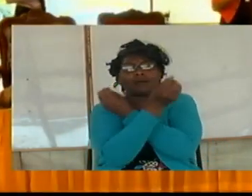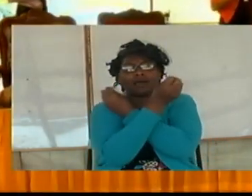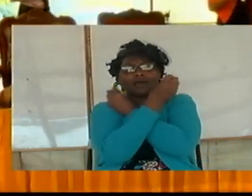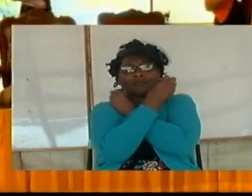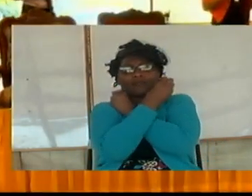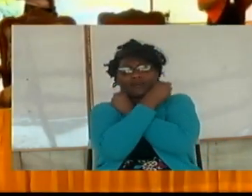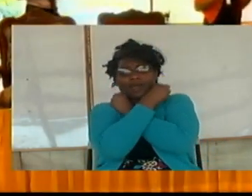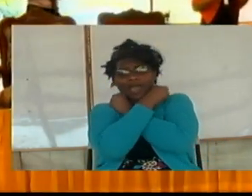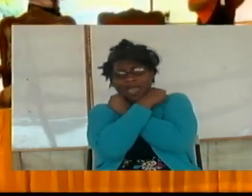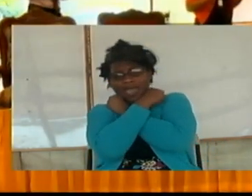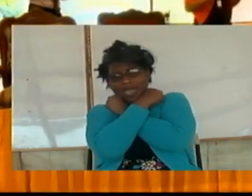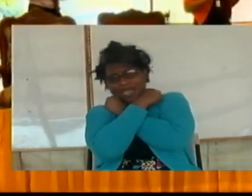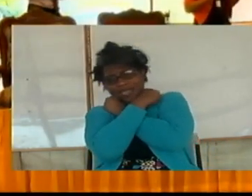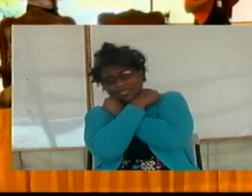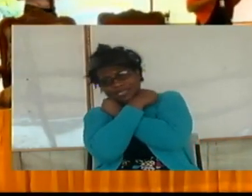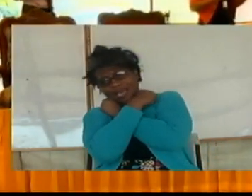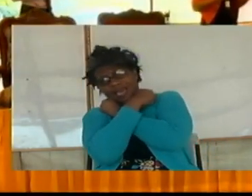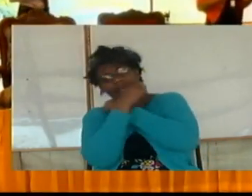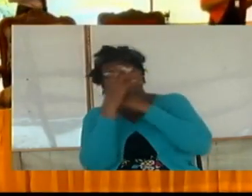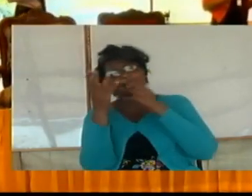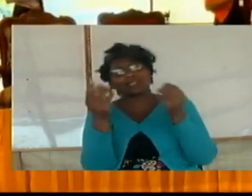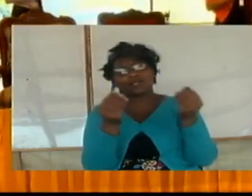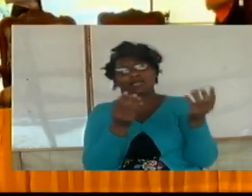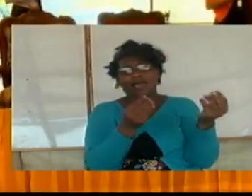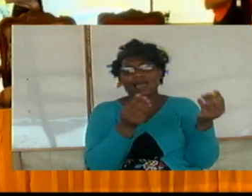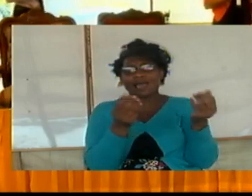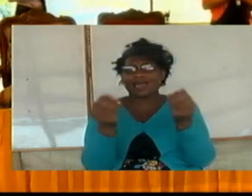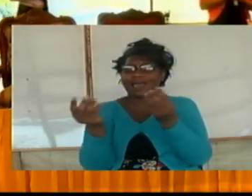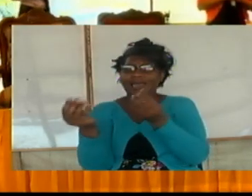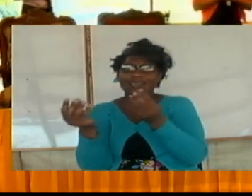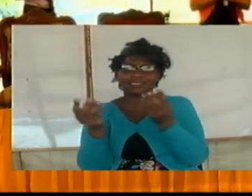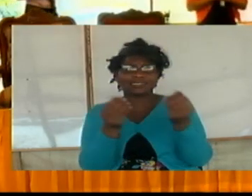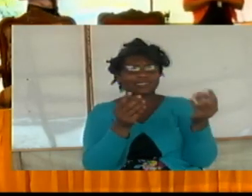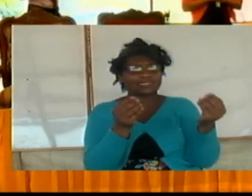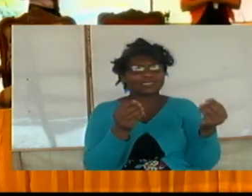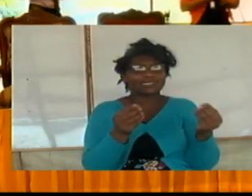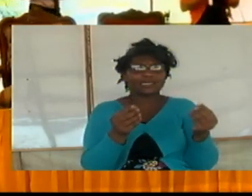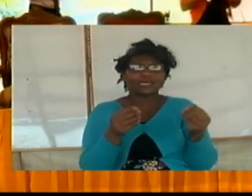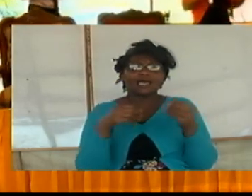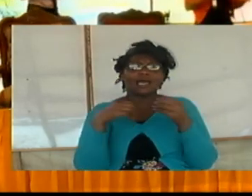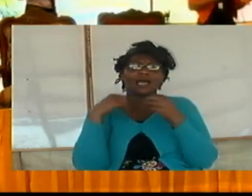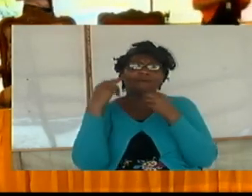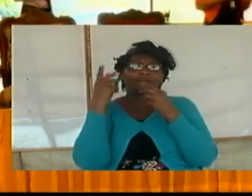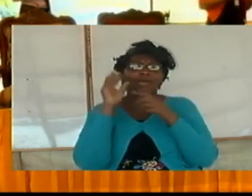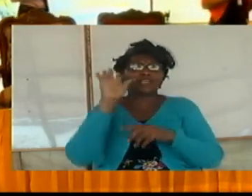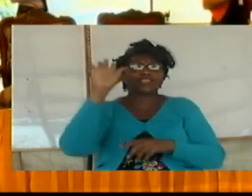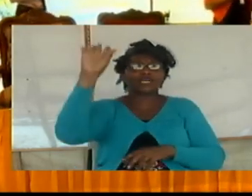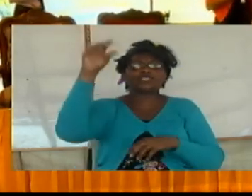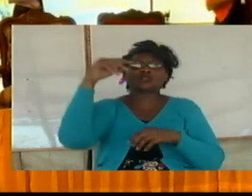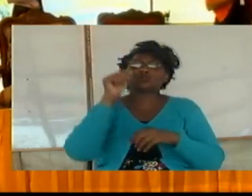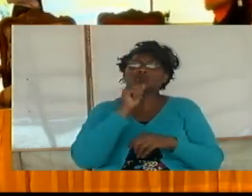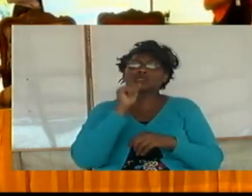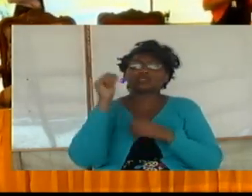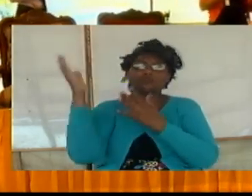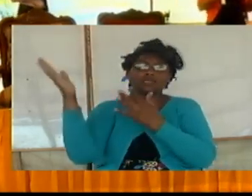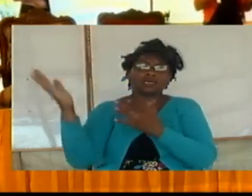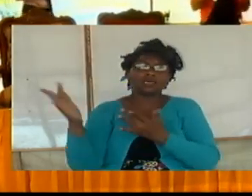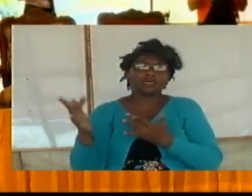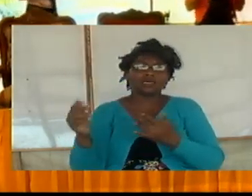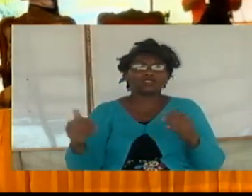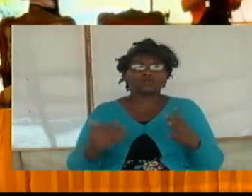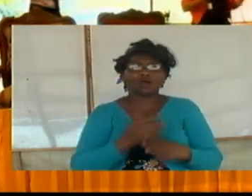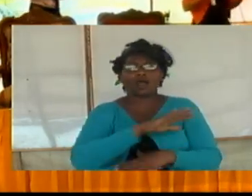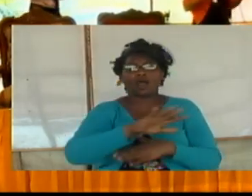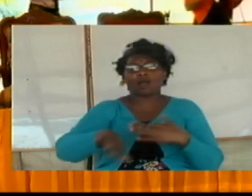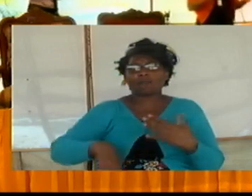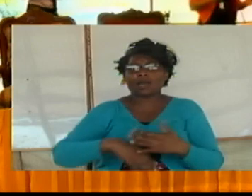warm embrace and tenderness. Oh, yes. Your patience with me